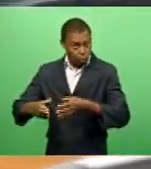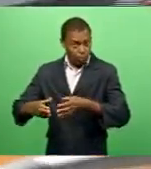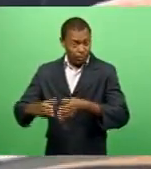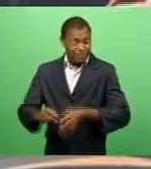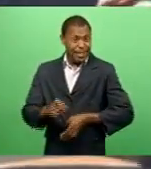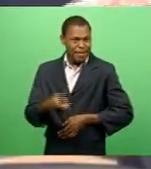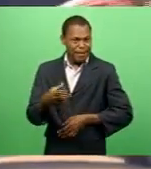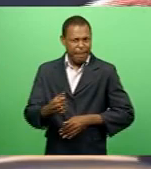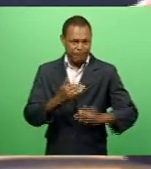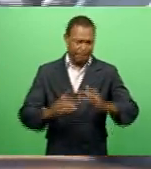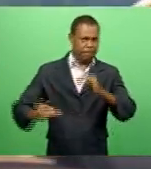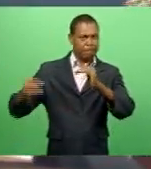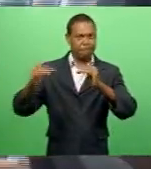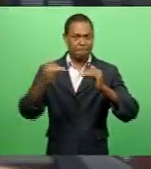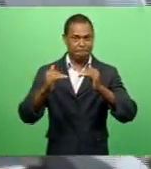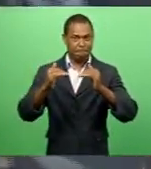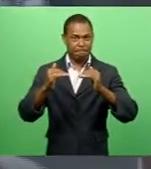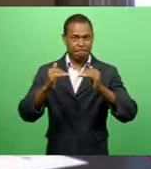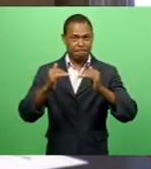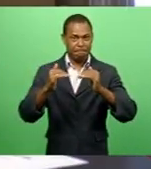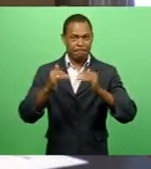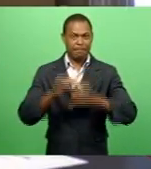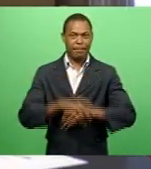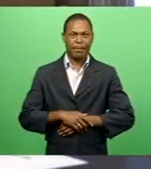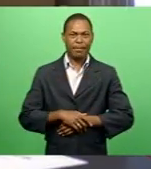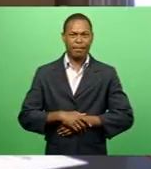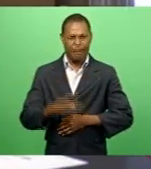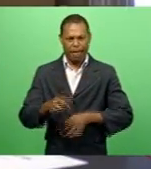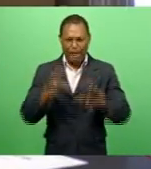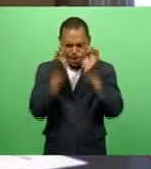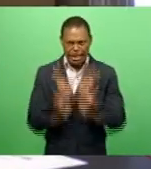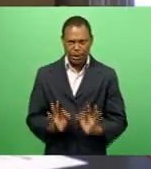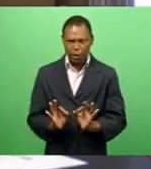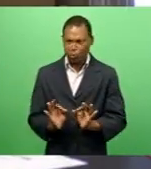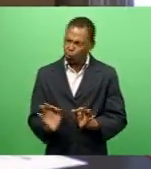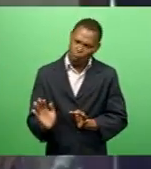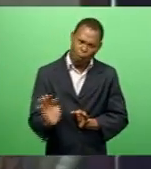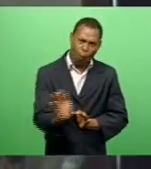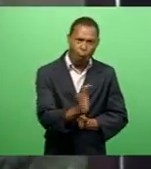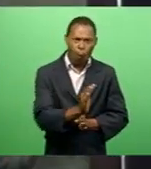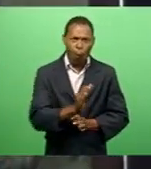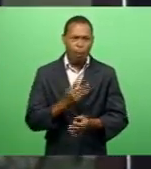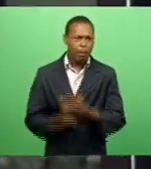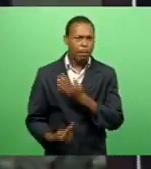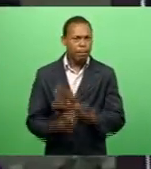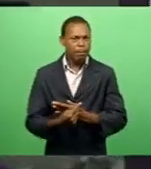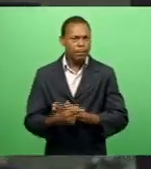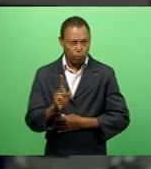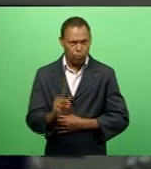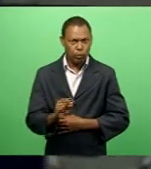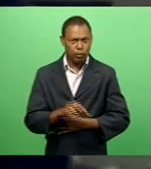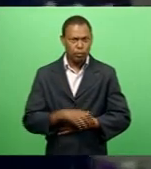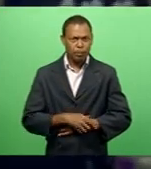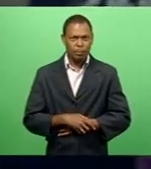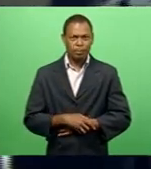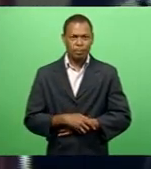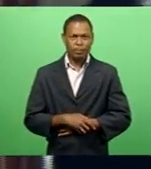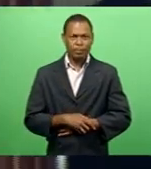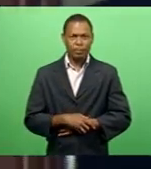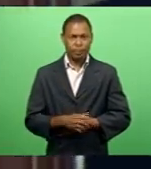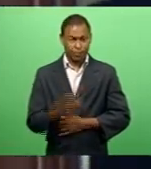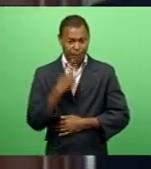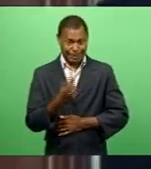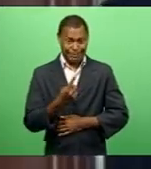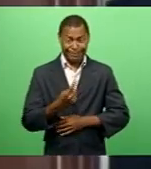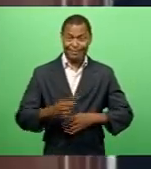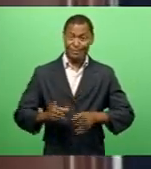is fairness, if there is equity in the decisions taken by those administering the party. She says the party